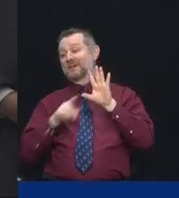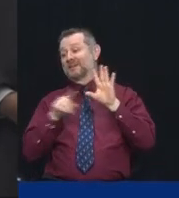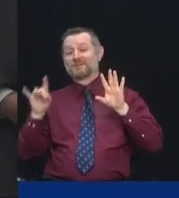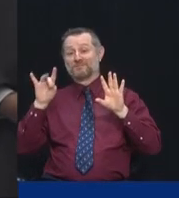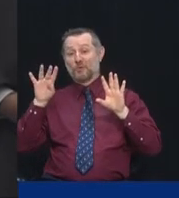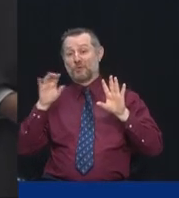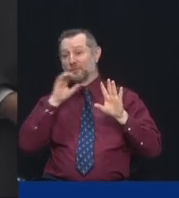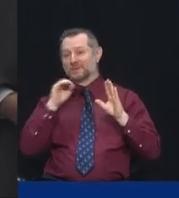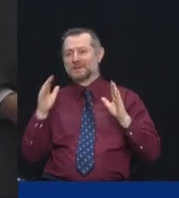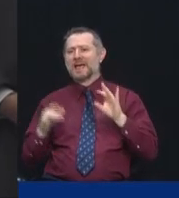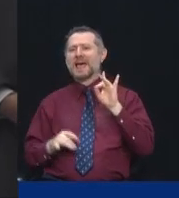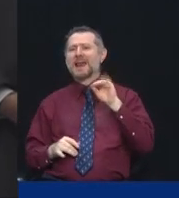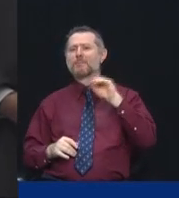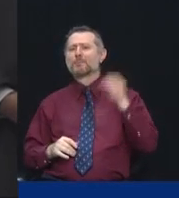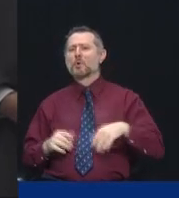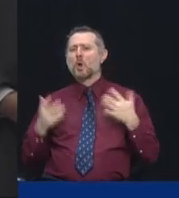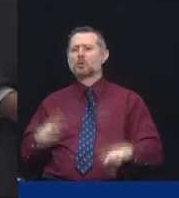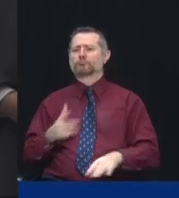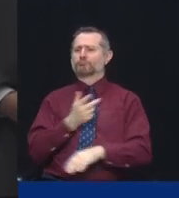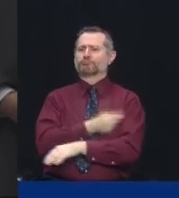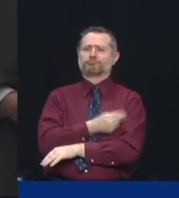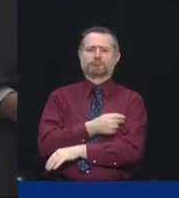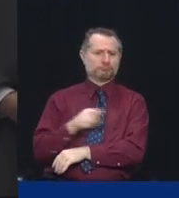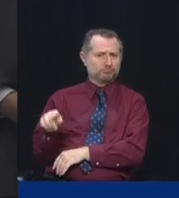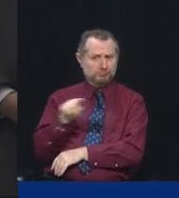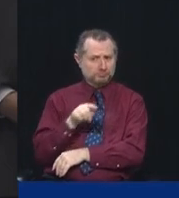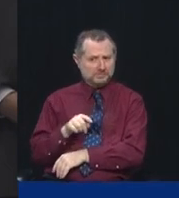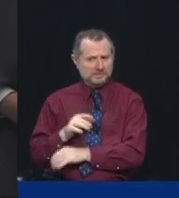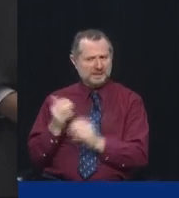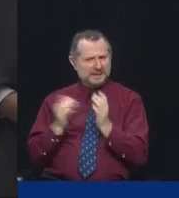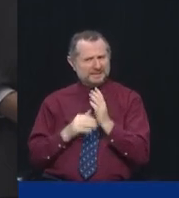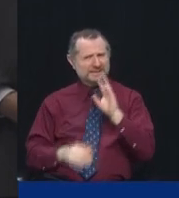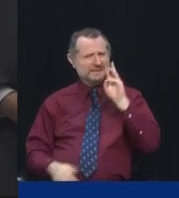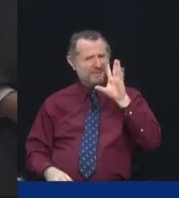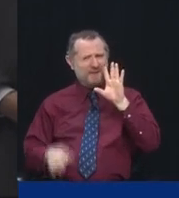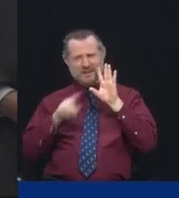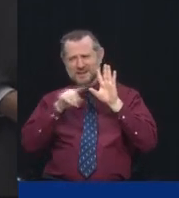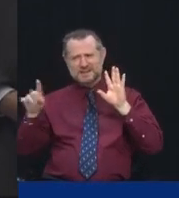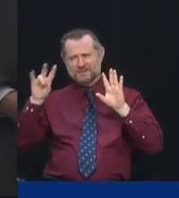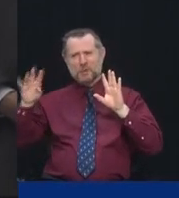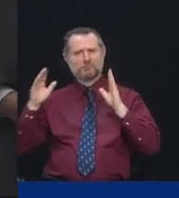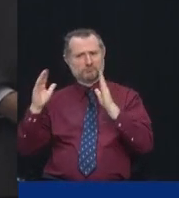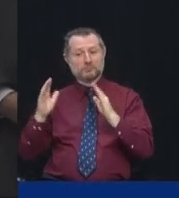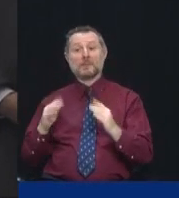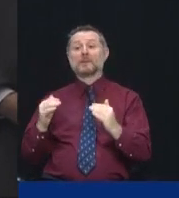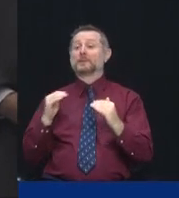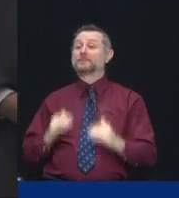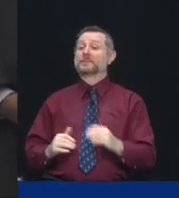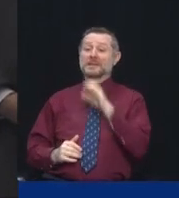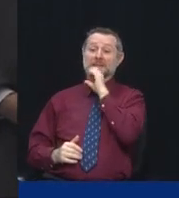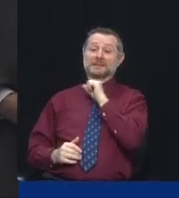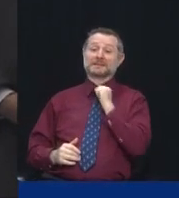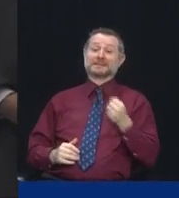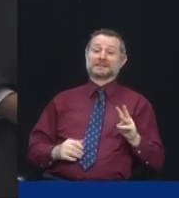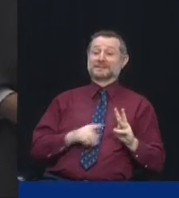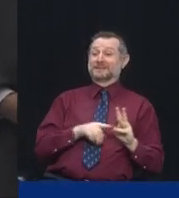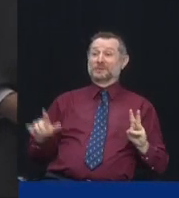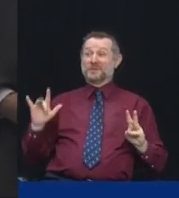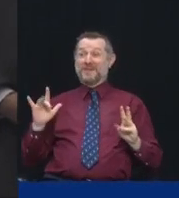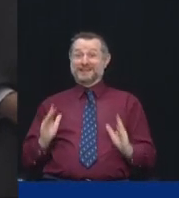80% vaccinated. 65 to 74. 16 to 25 year